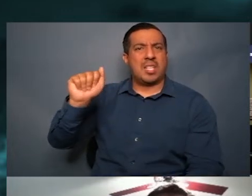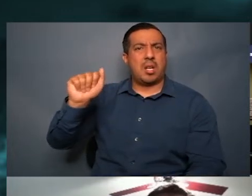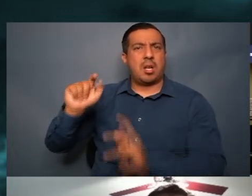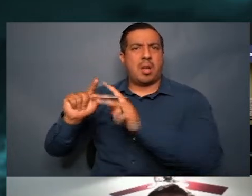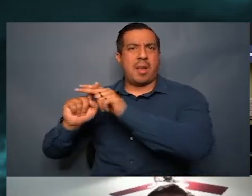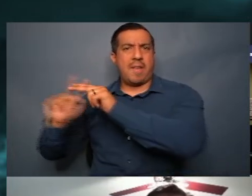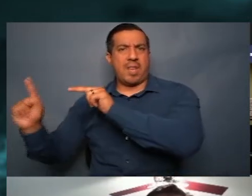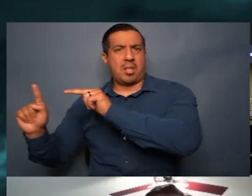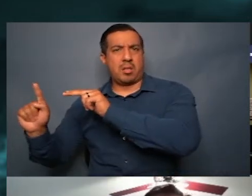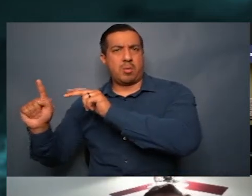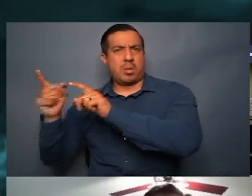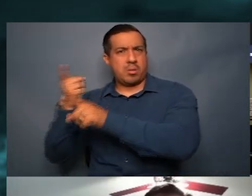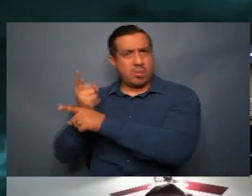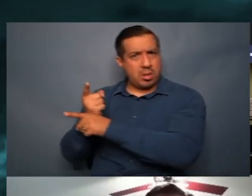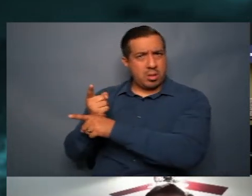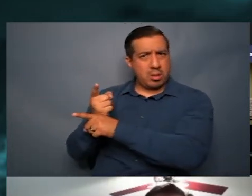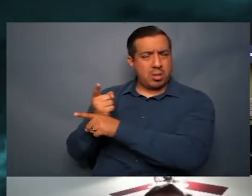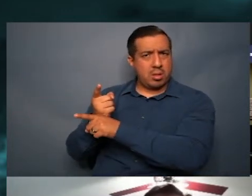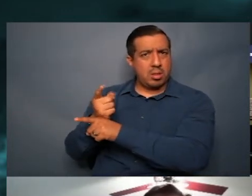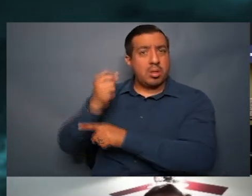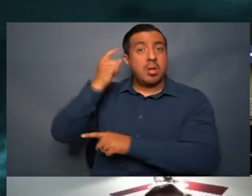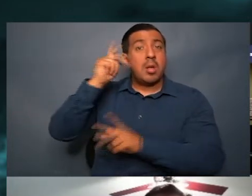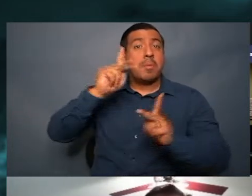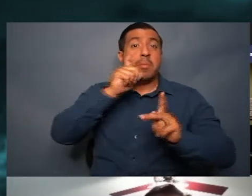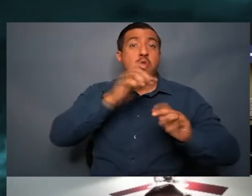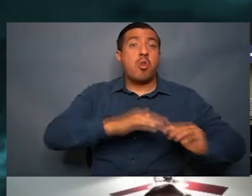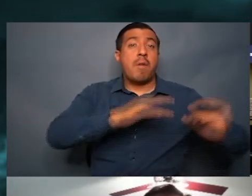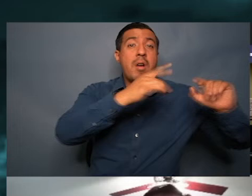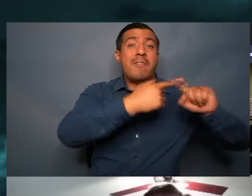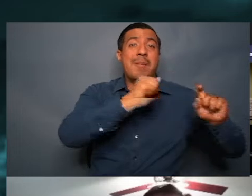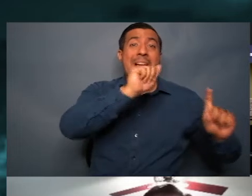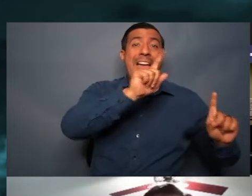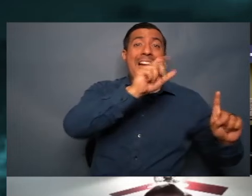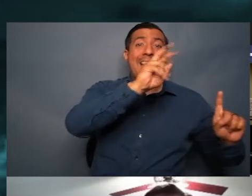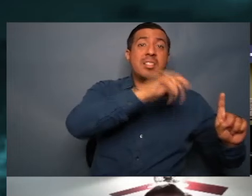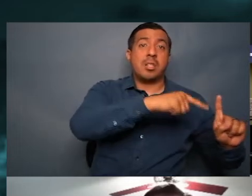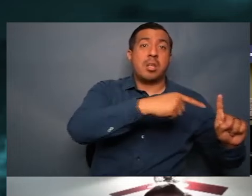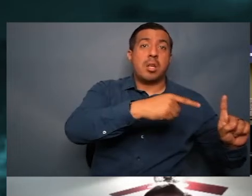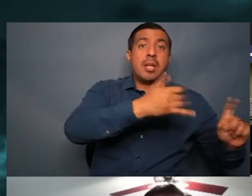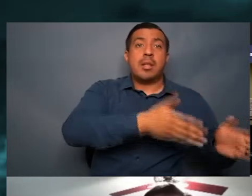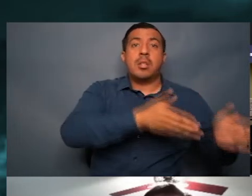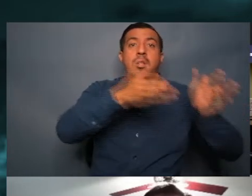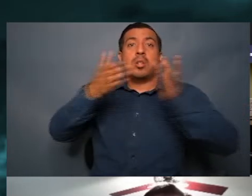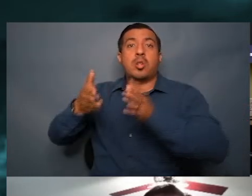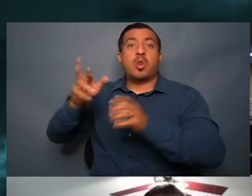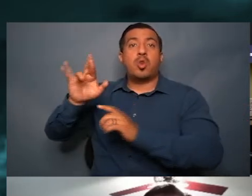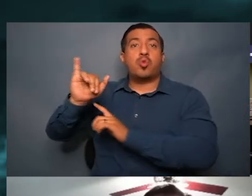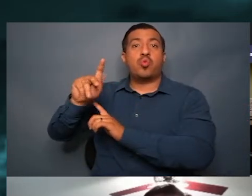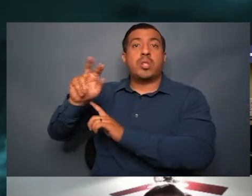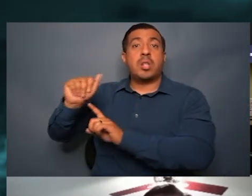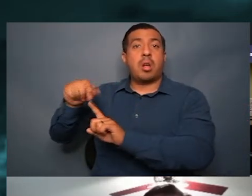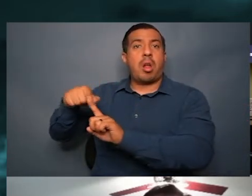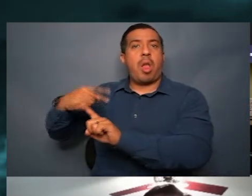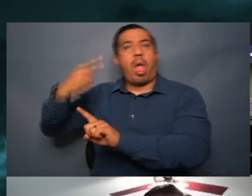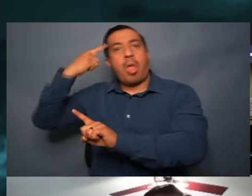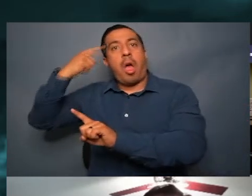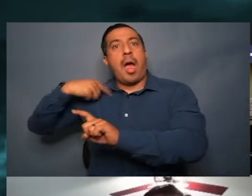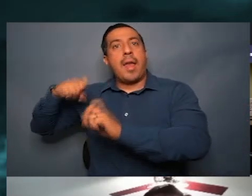an analogy there? In other words, people that flooded from Allison felt they needed to evacuate for Rita. Is that true?